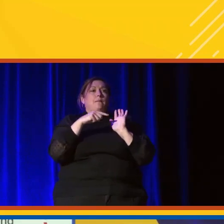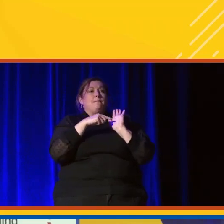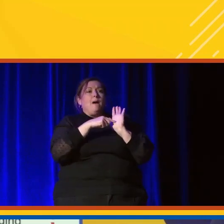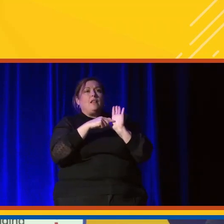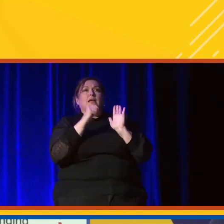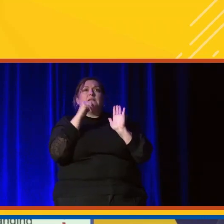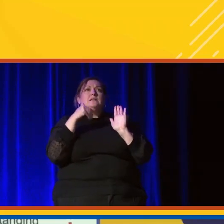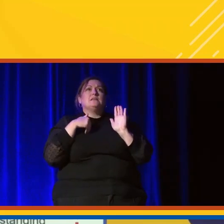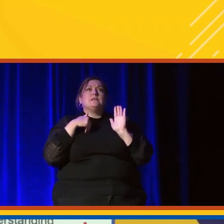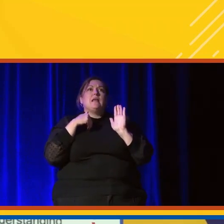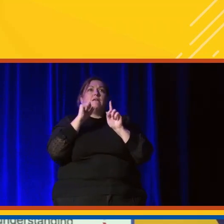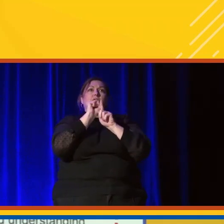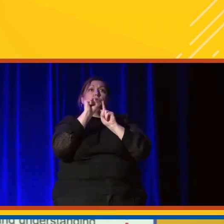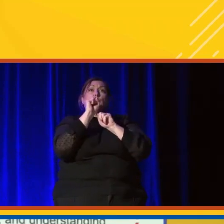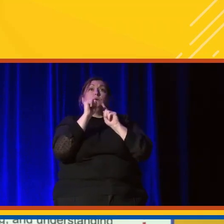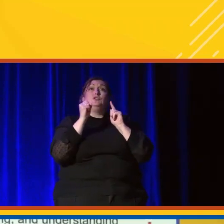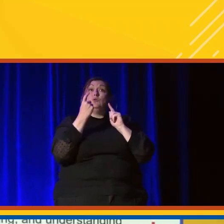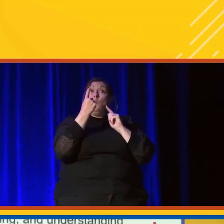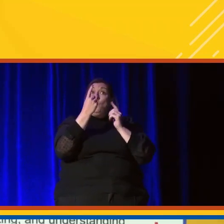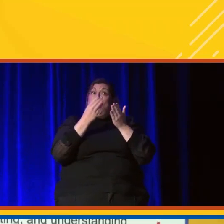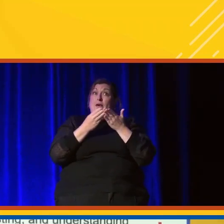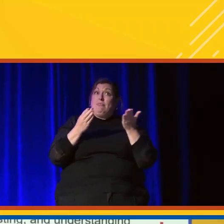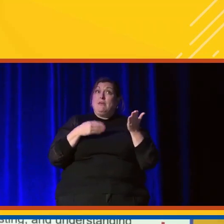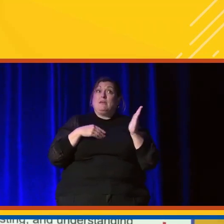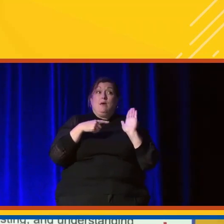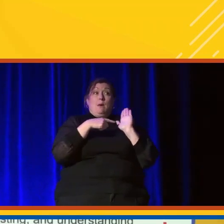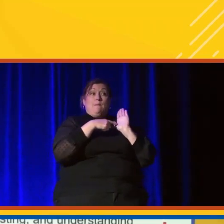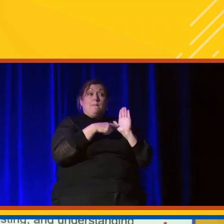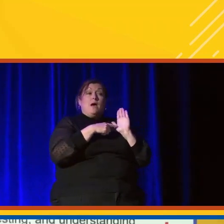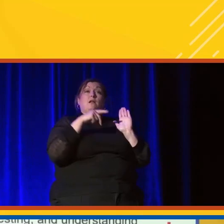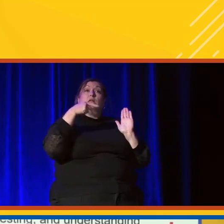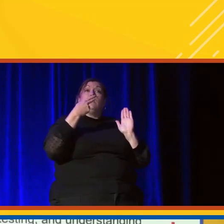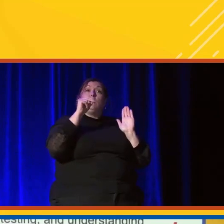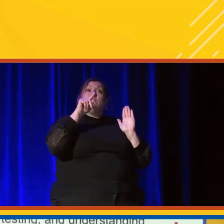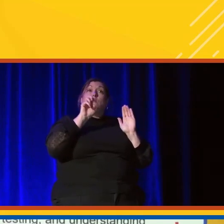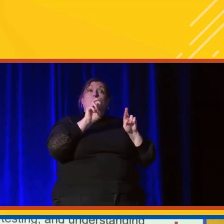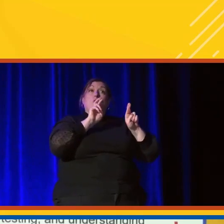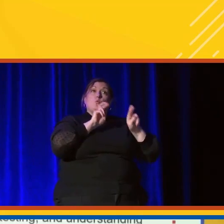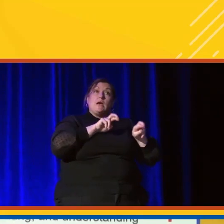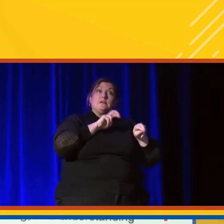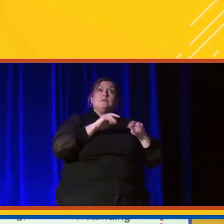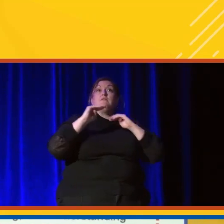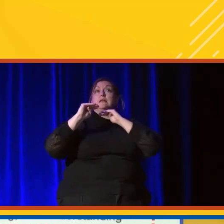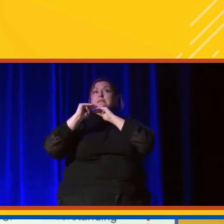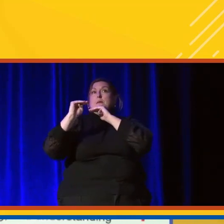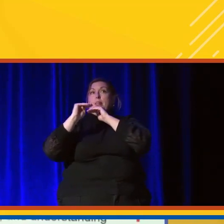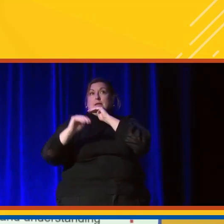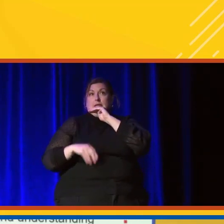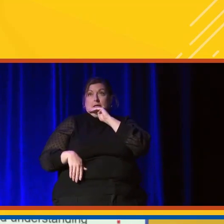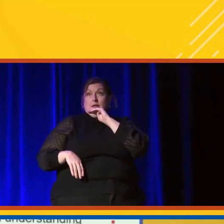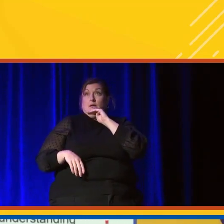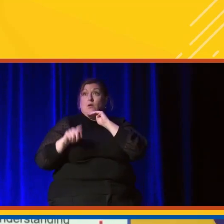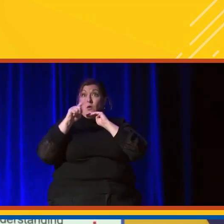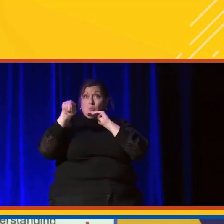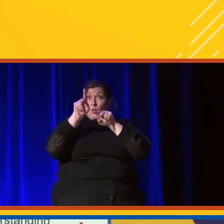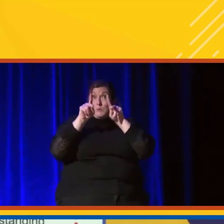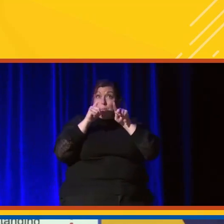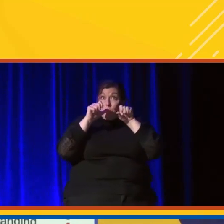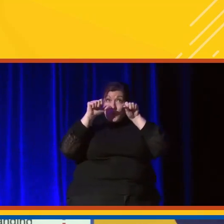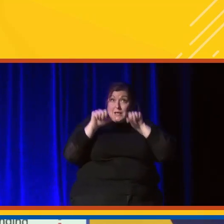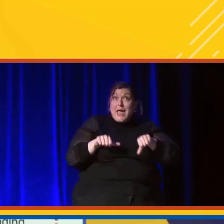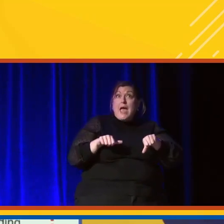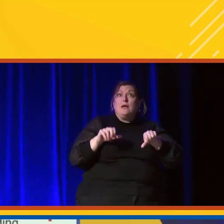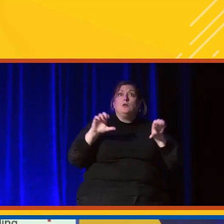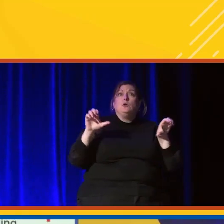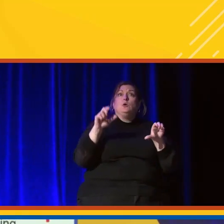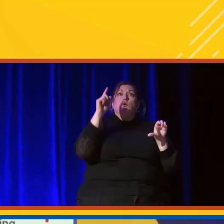one of those things it does not have a solution for is in modeling photoreactivity and photostability. The people out there who can do this